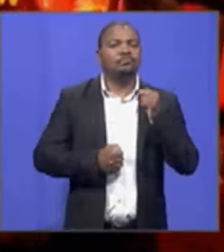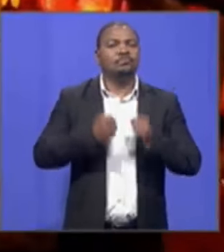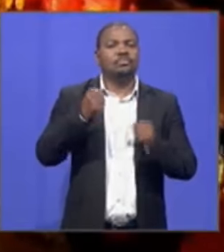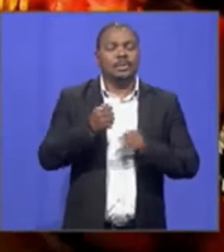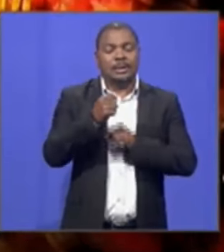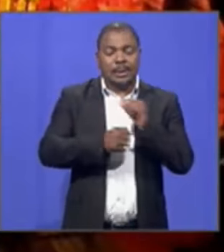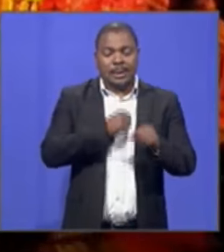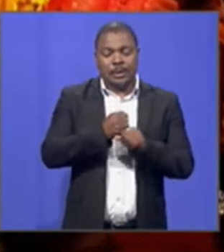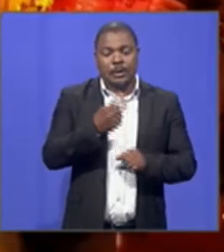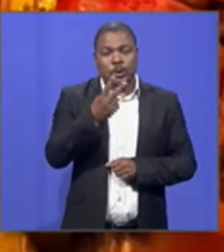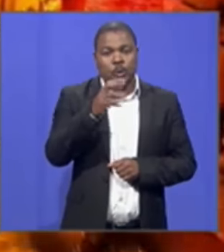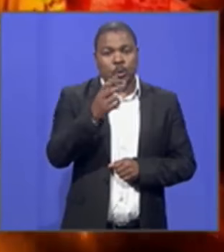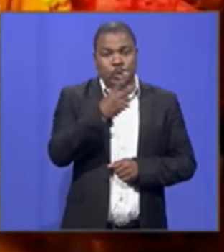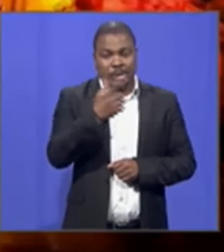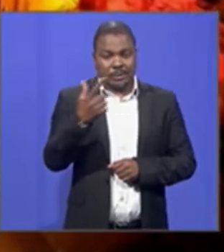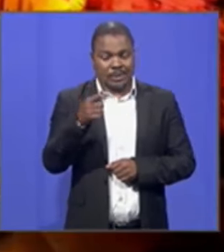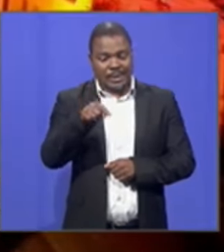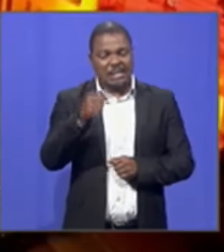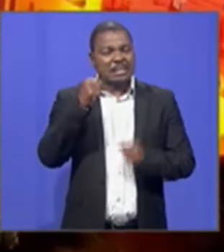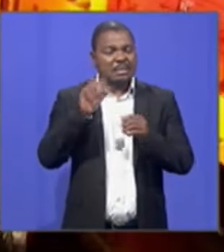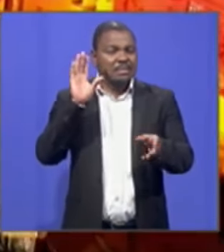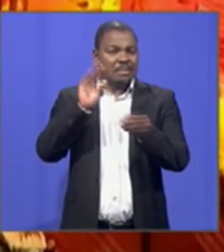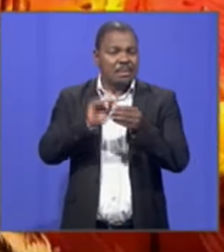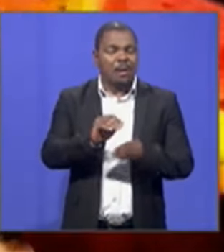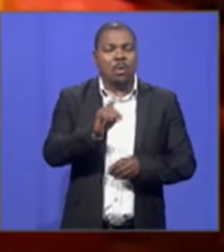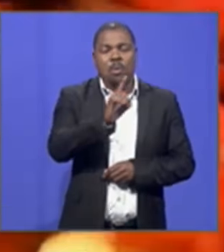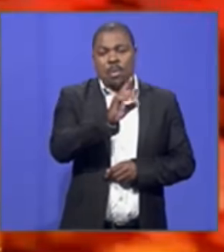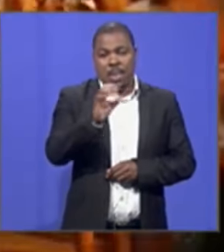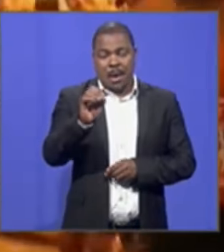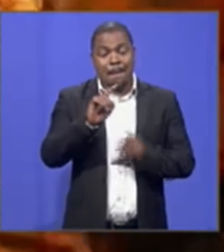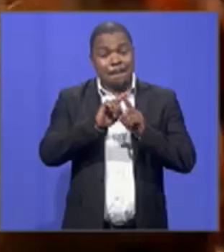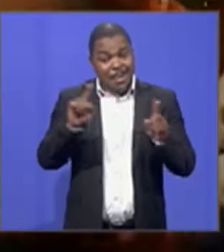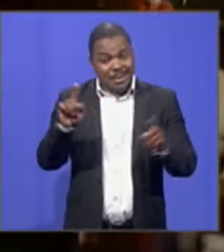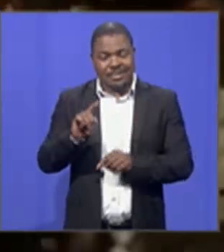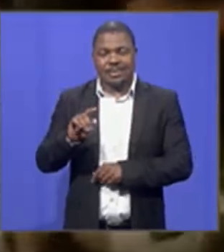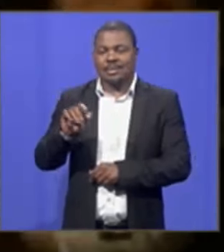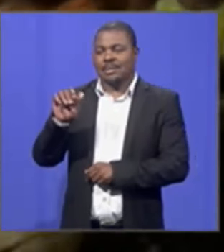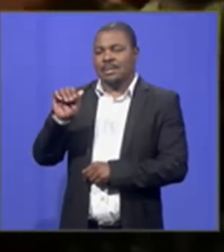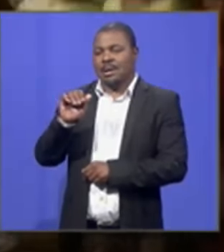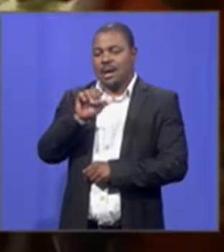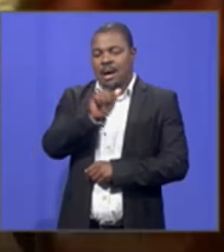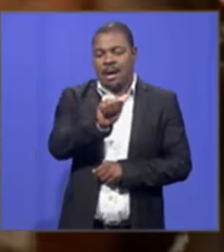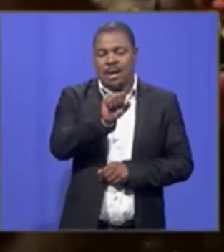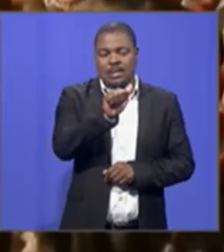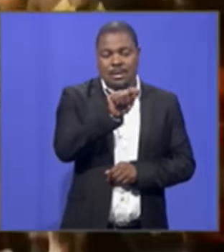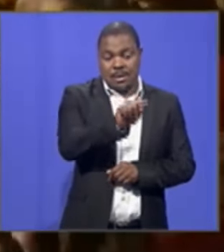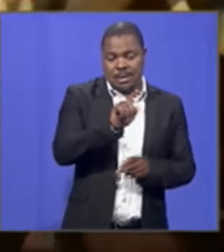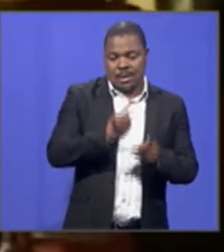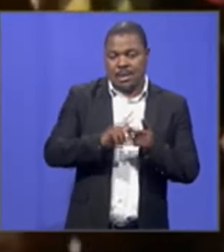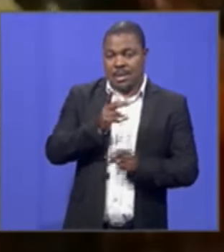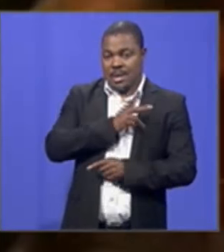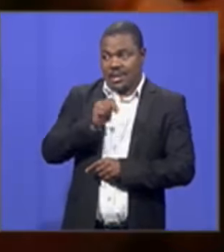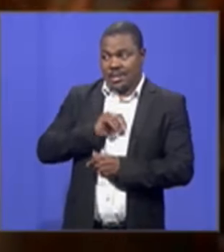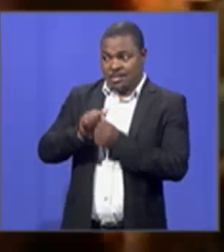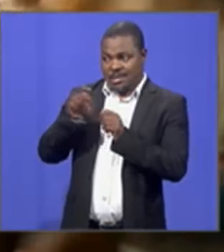ngwaga wa 2027 wa bolokgolo le hono le ge go na le dikgohlano magareng ga Athletics South Africa le KwaZulu-Natal